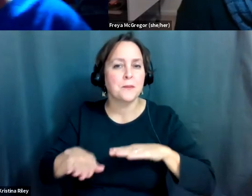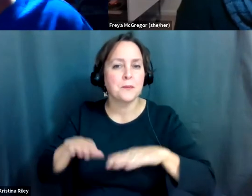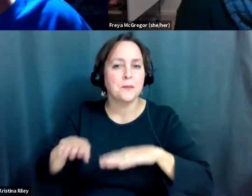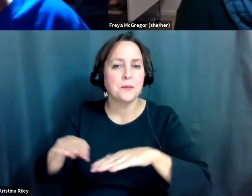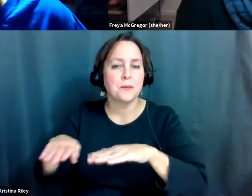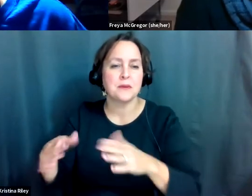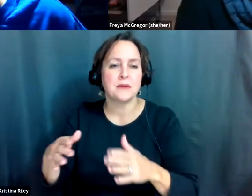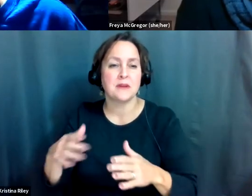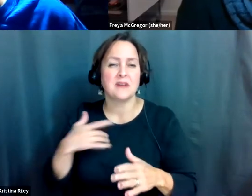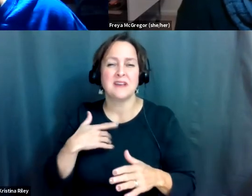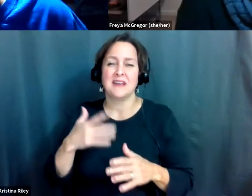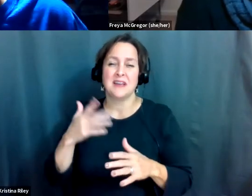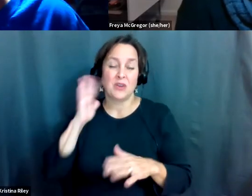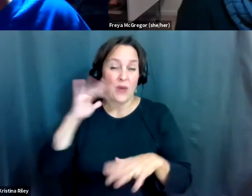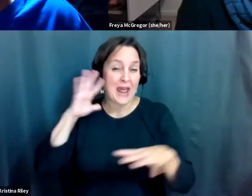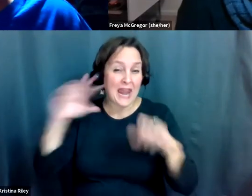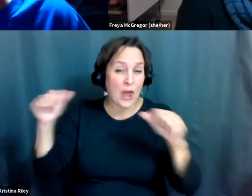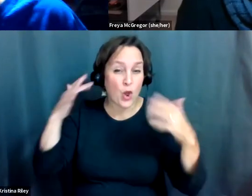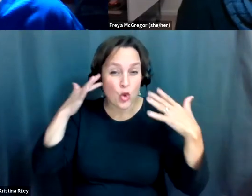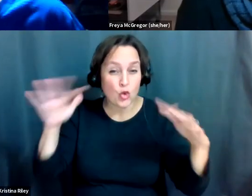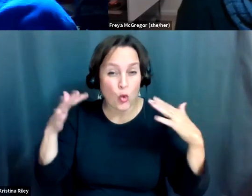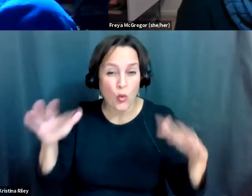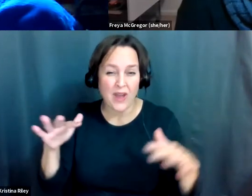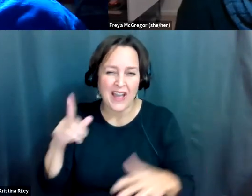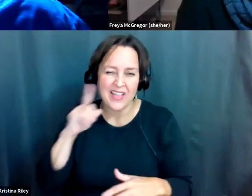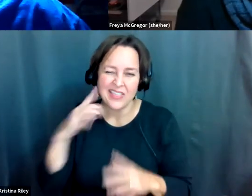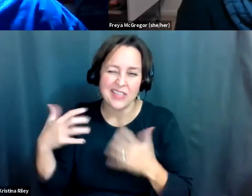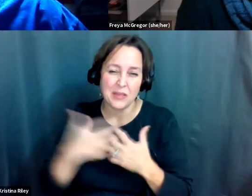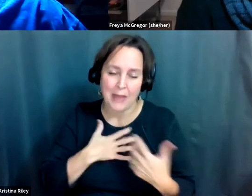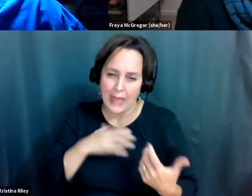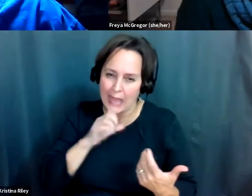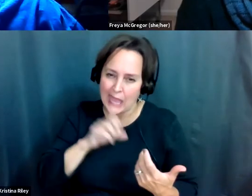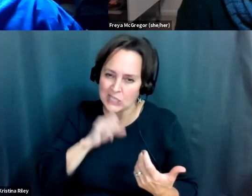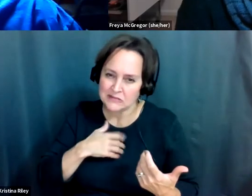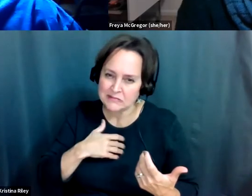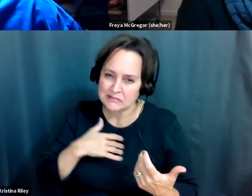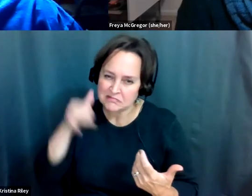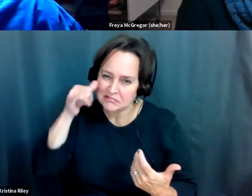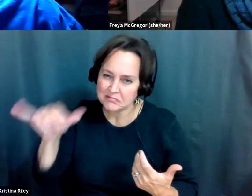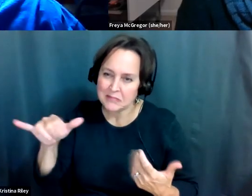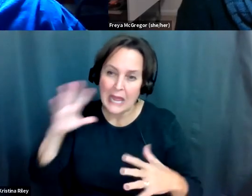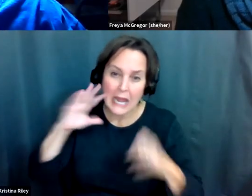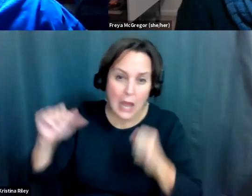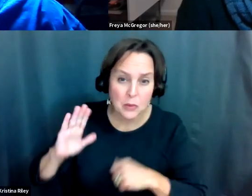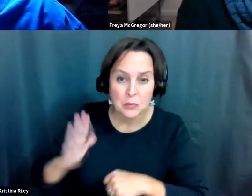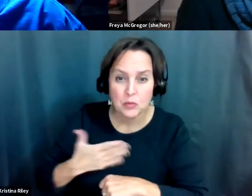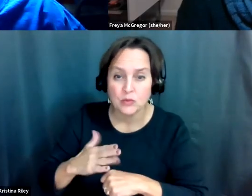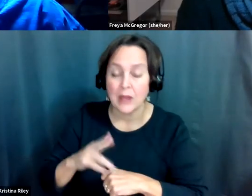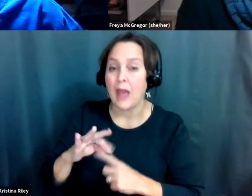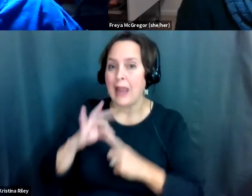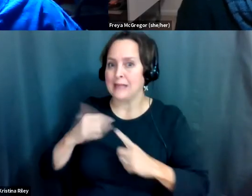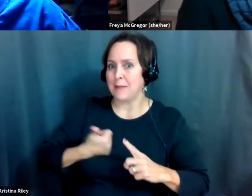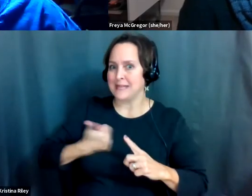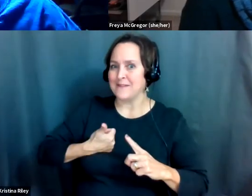any kind of loud noises. And again, that's has something to do with my age, I think, but, uh, I don't enjoy loud music unless I'm the one making it.